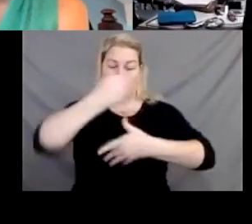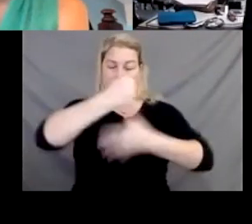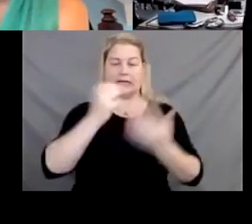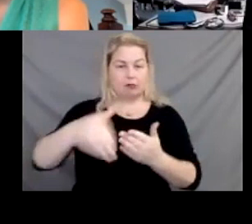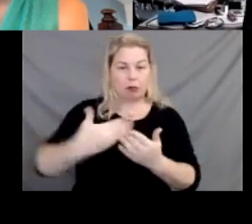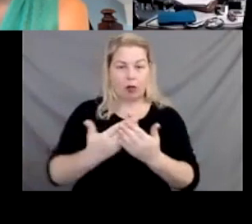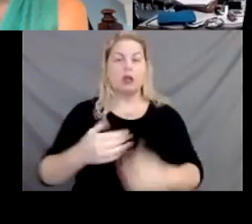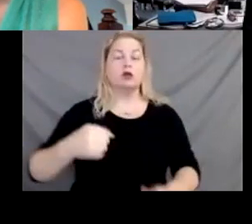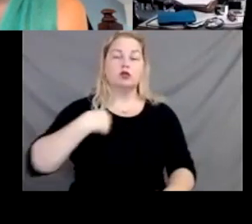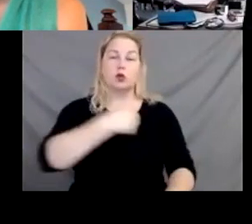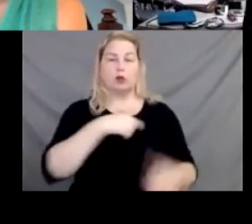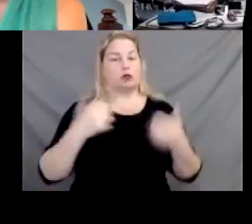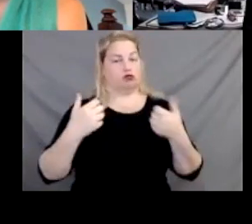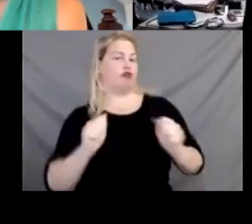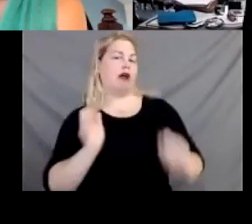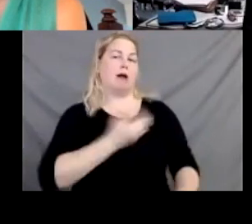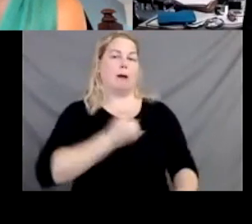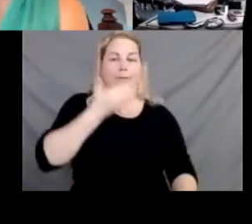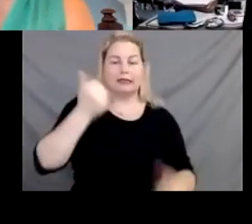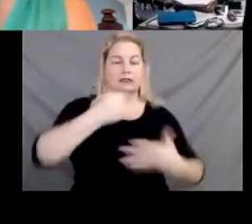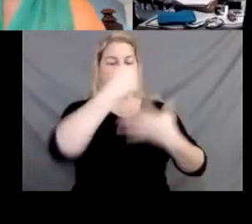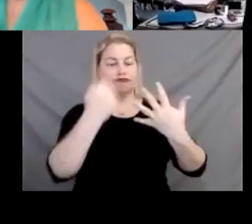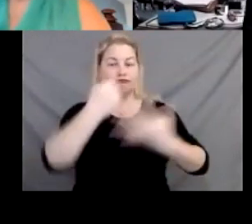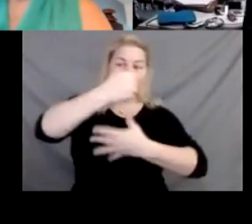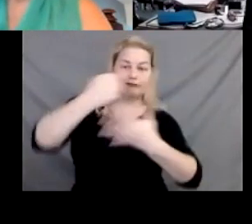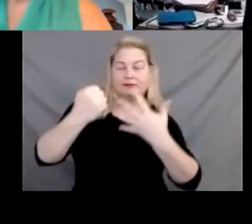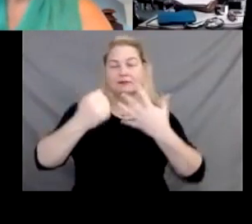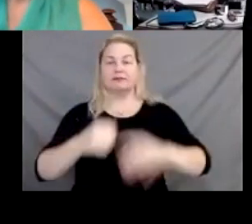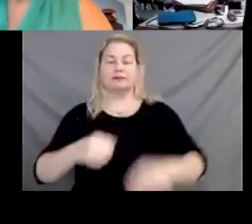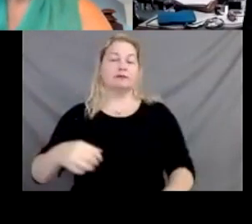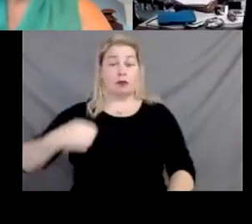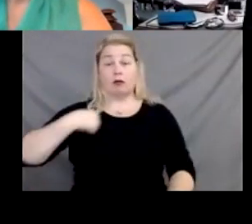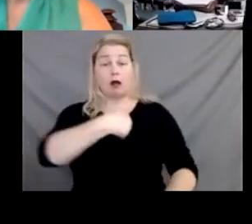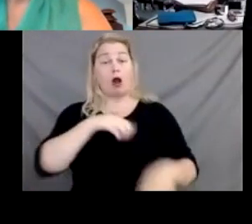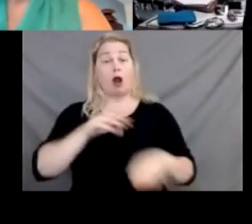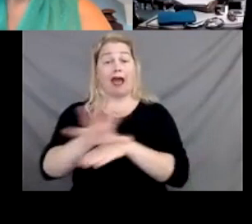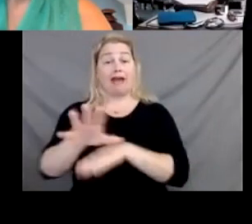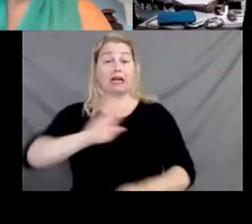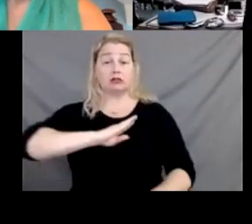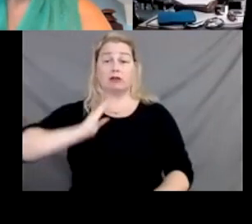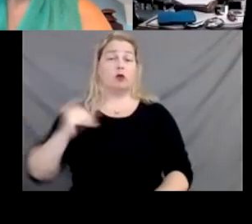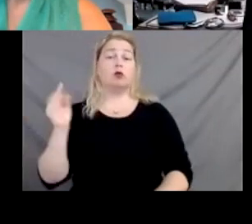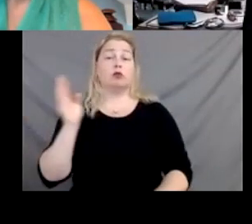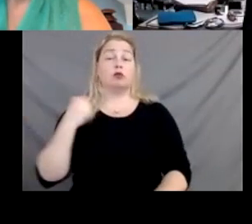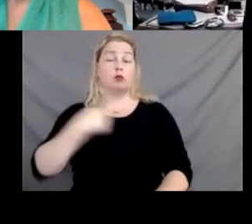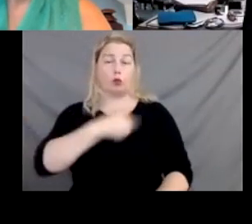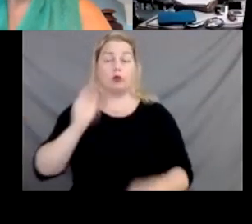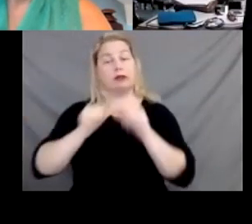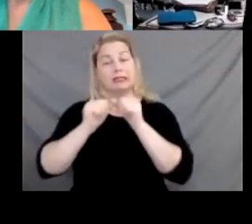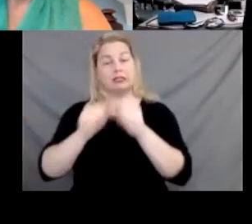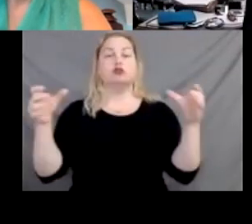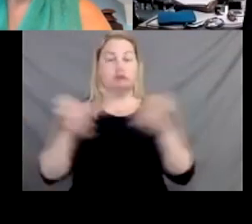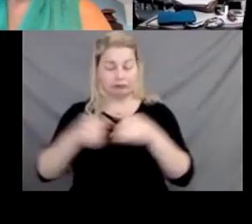recommendations as our advisory board continues to meet and look at that we address some